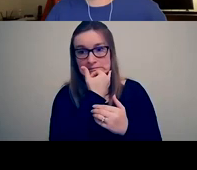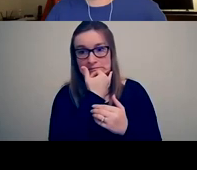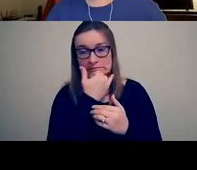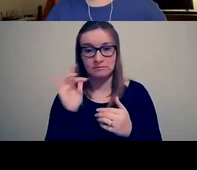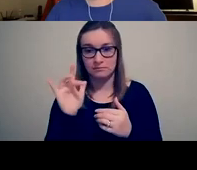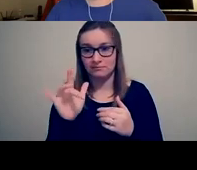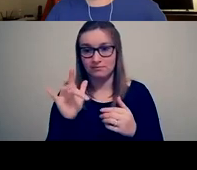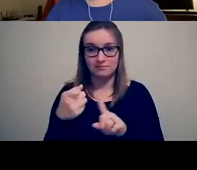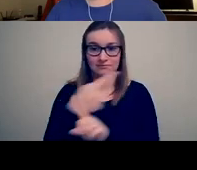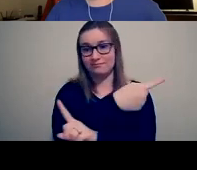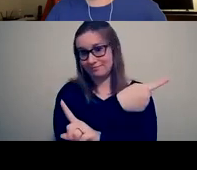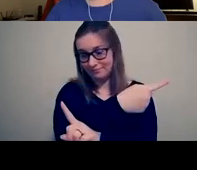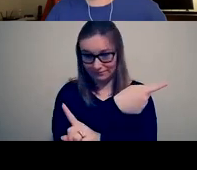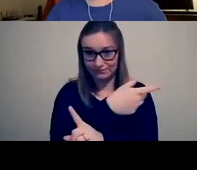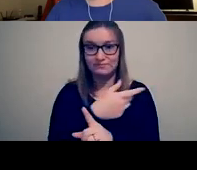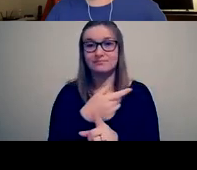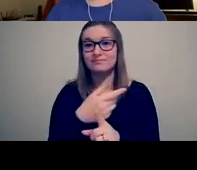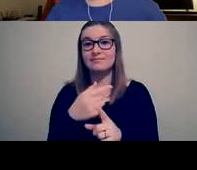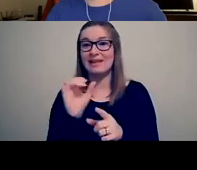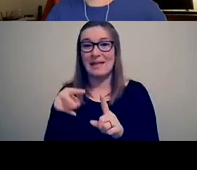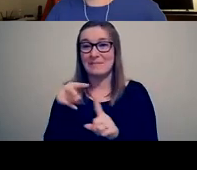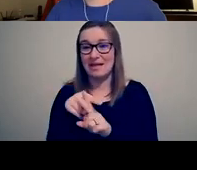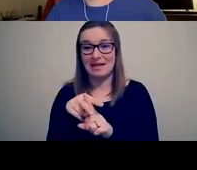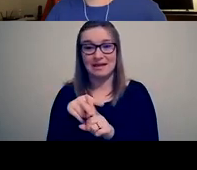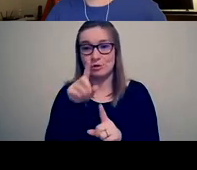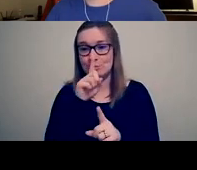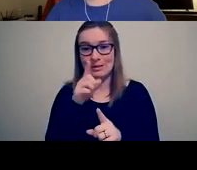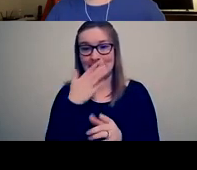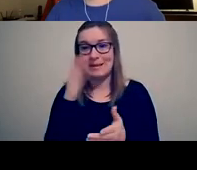and then make your plugin, give it a really bad reputation.